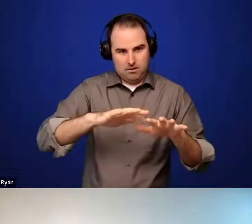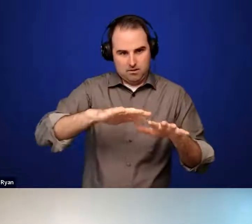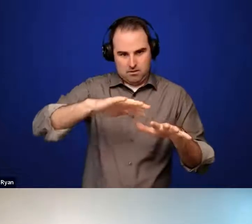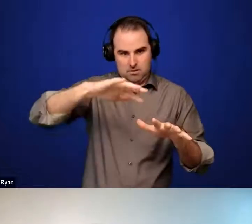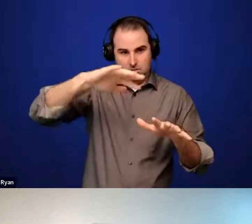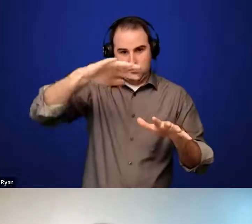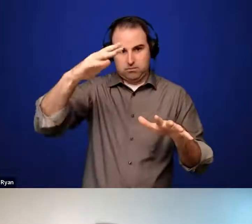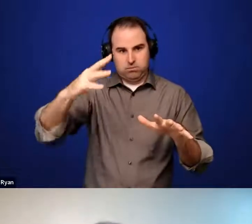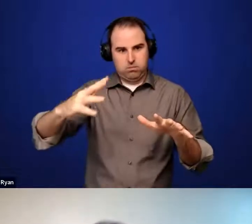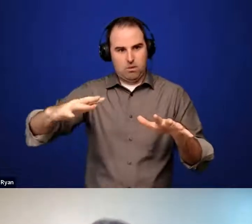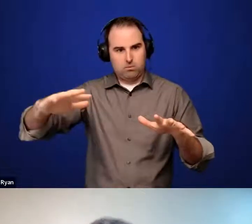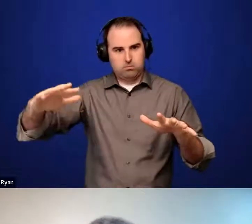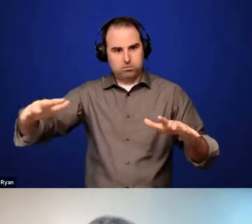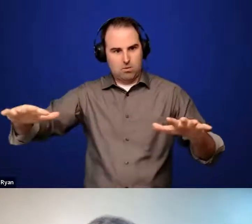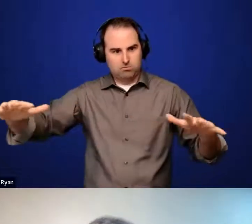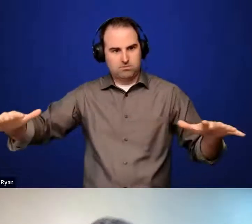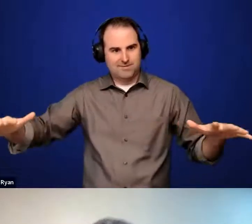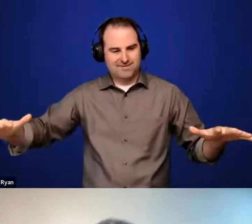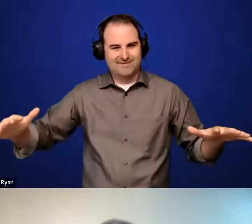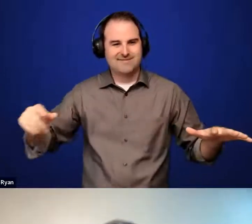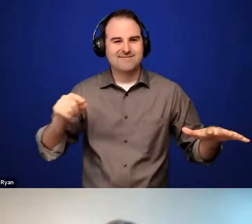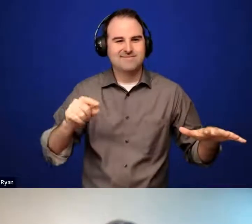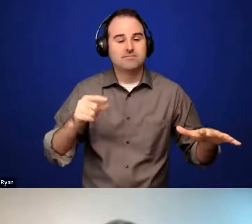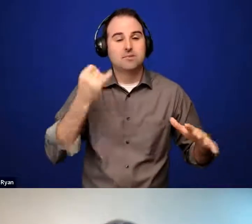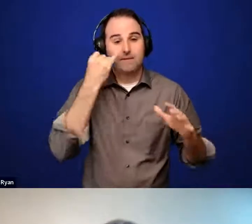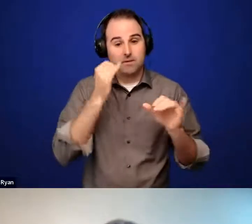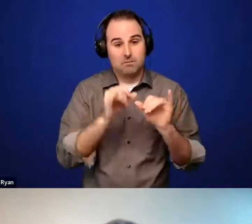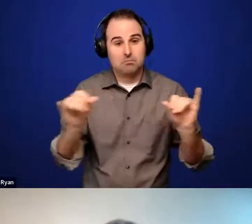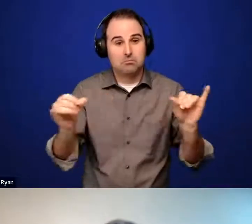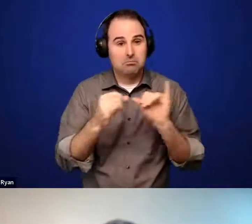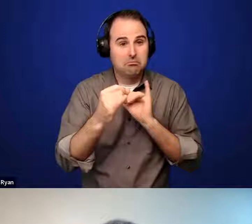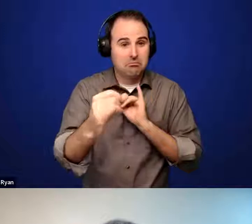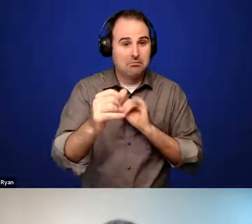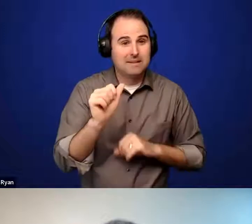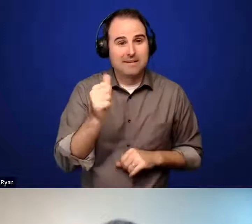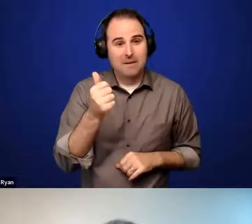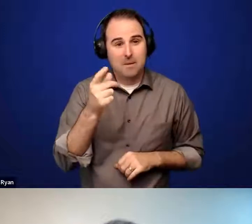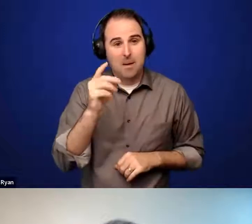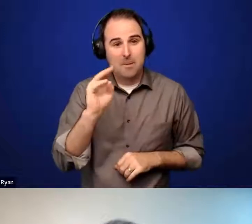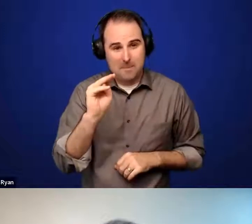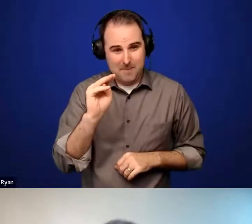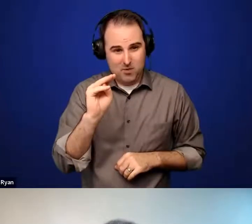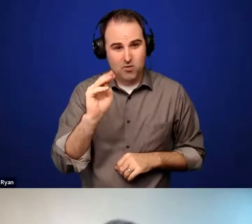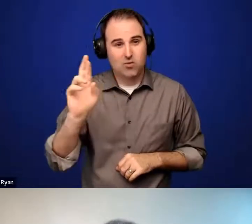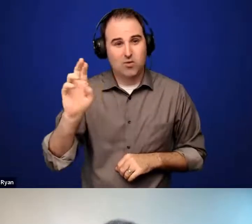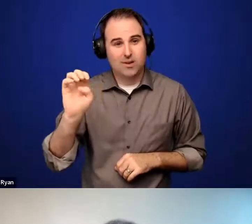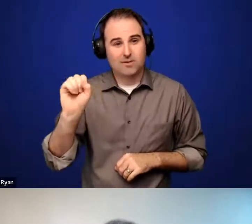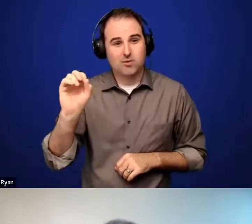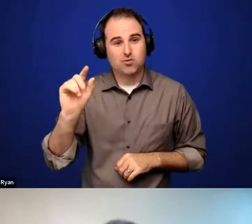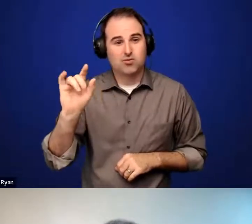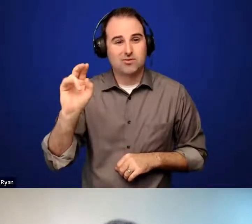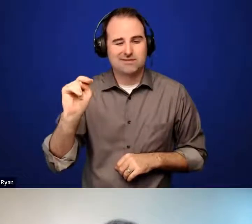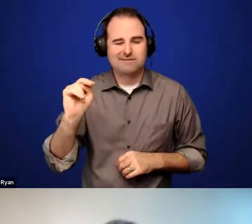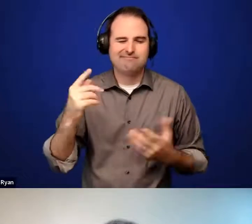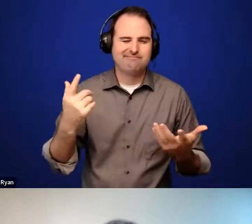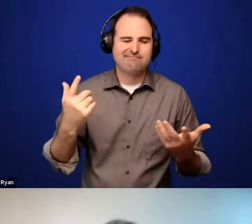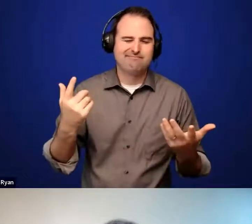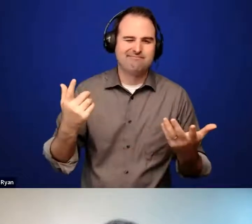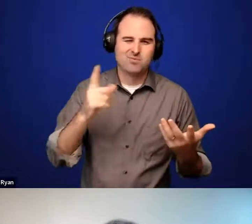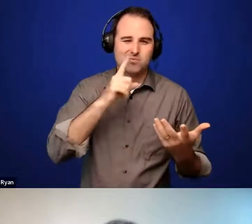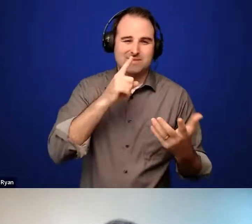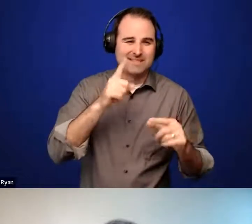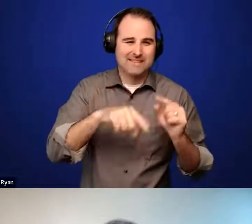a climate model where we are talking about 10-kilometer resolution, of course, that is not so relevant. But if we are getting